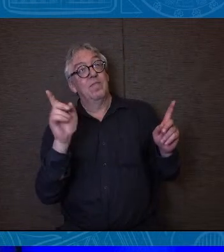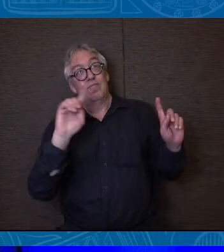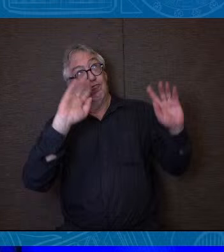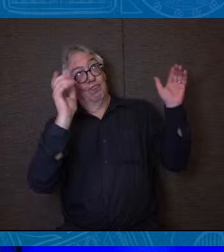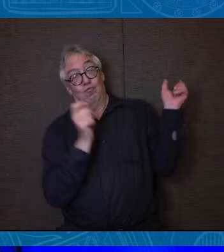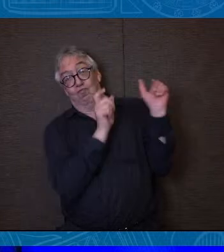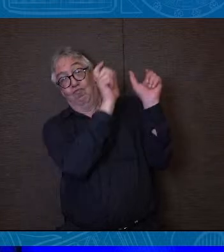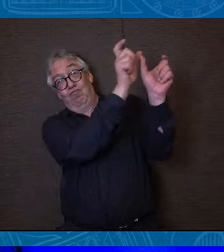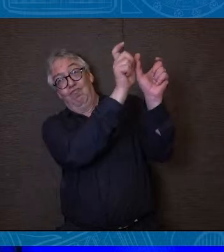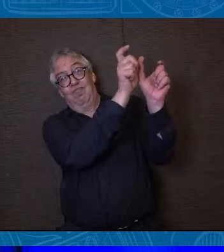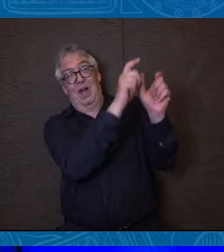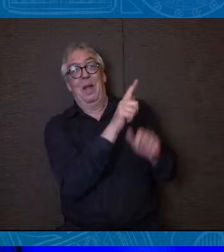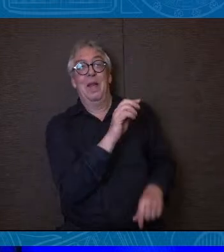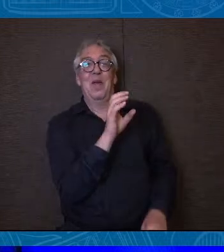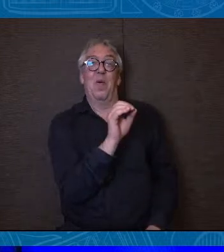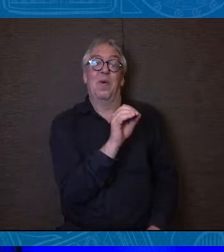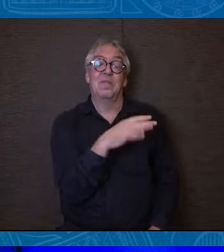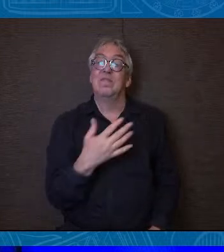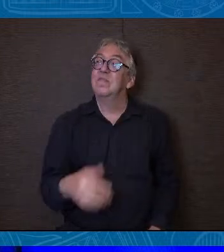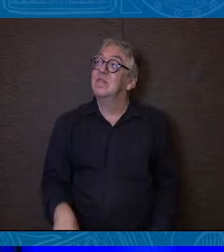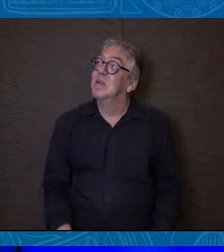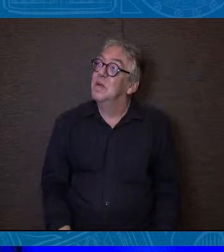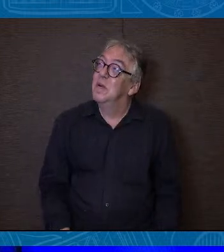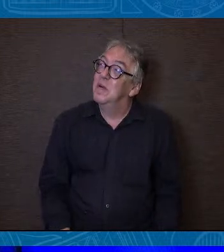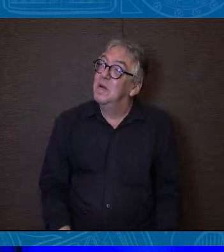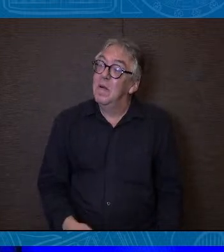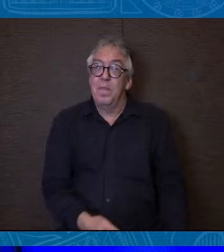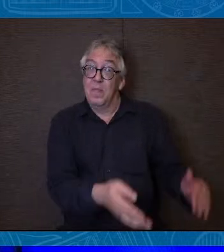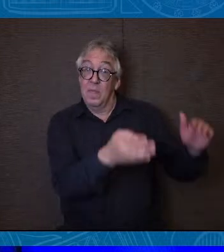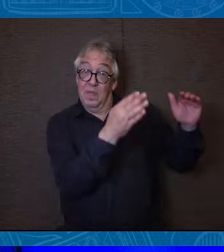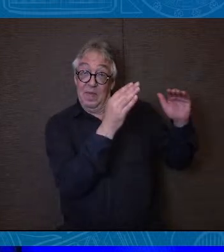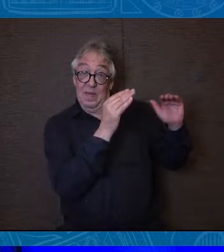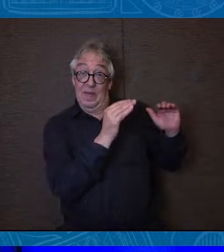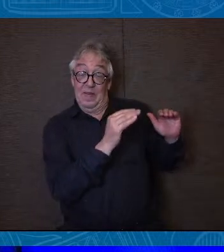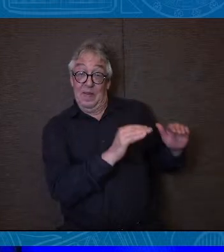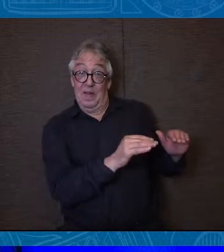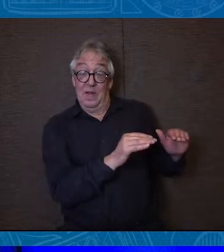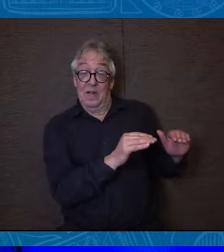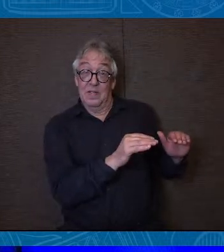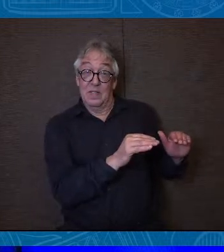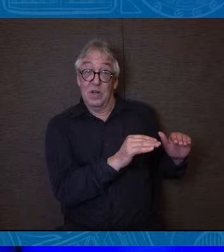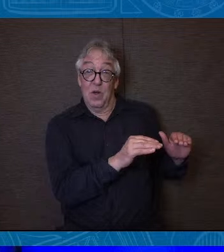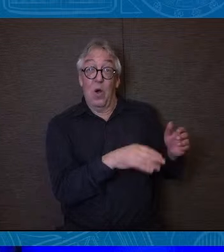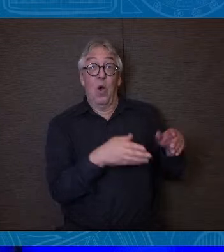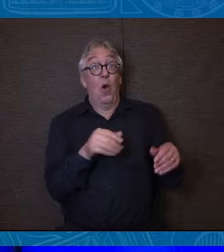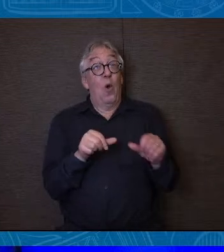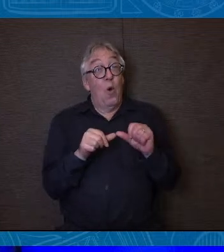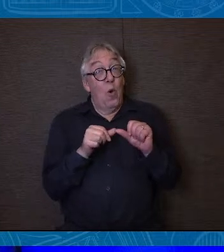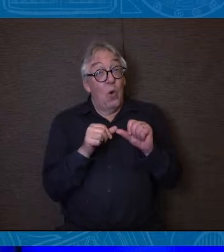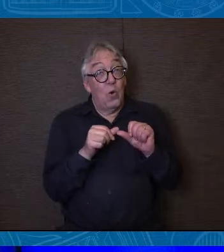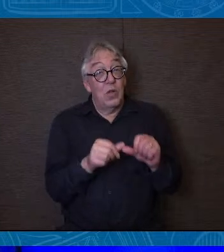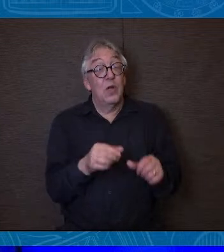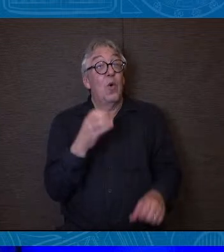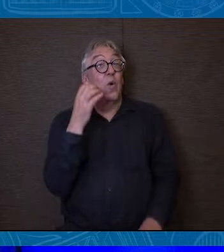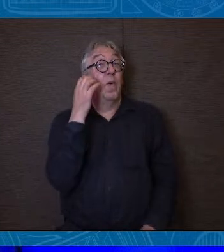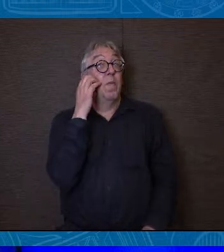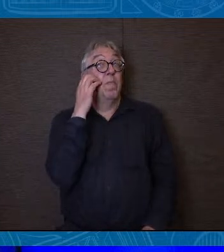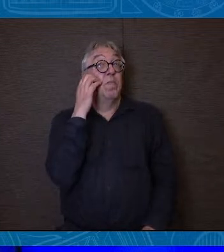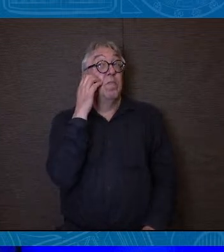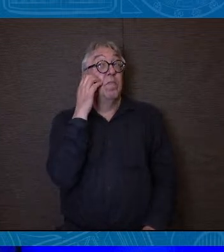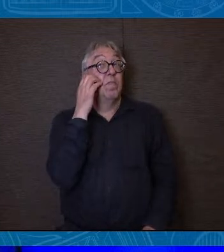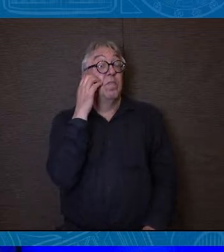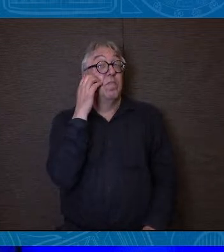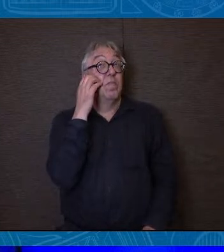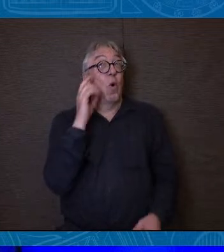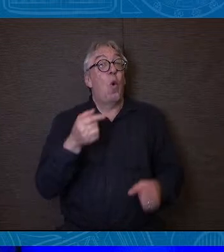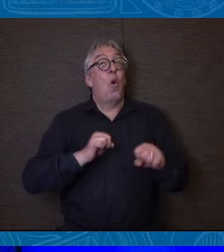reliability issues because there's a new technology that is coming. So continuous mobile coverage, especially in mobility, is a challenge right now.